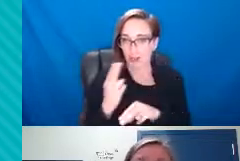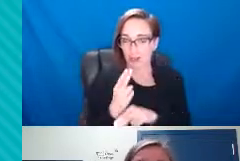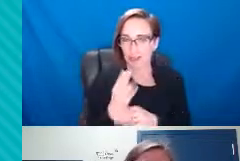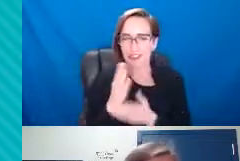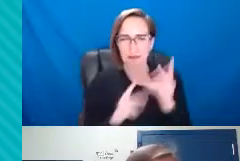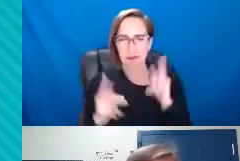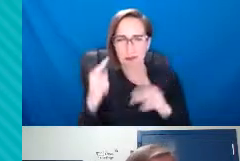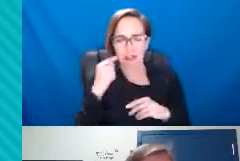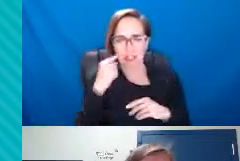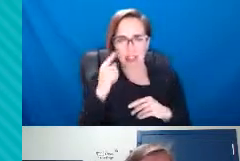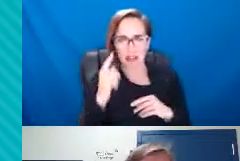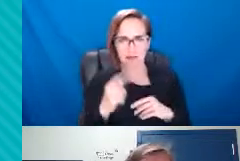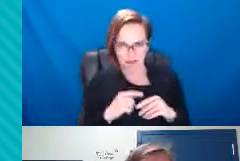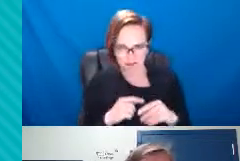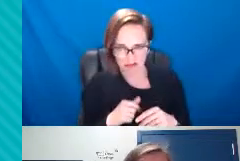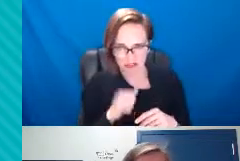but it really is.